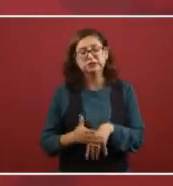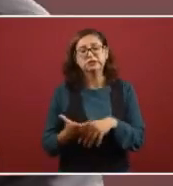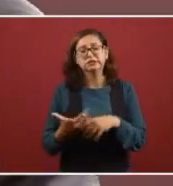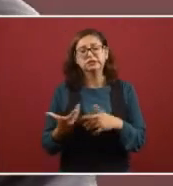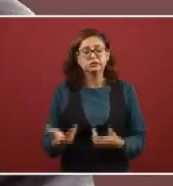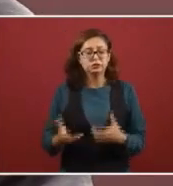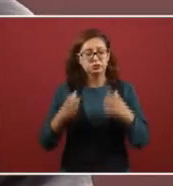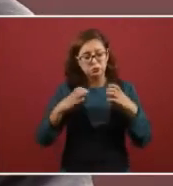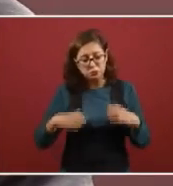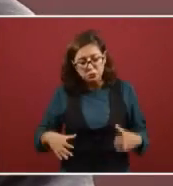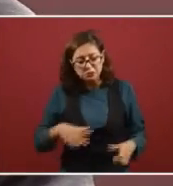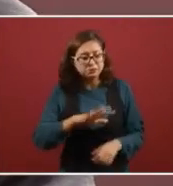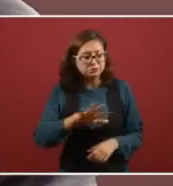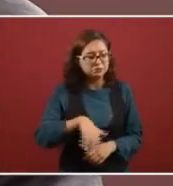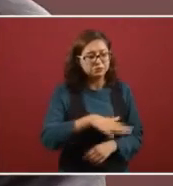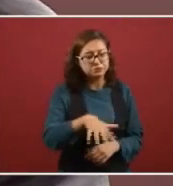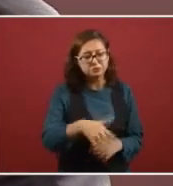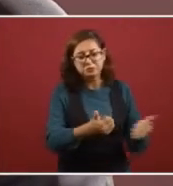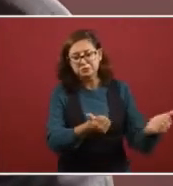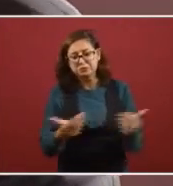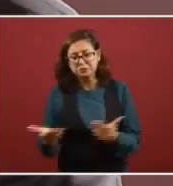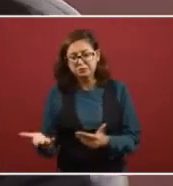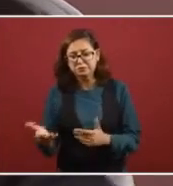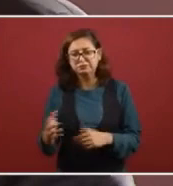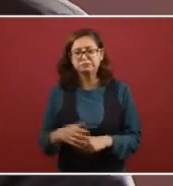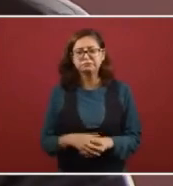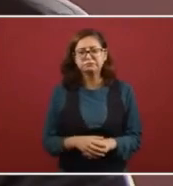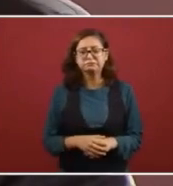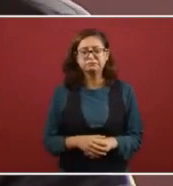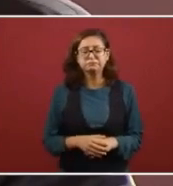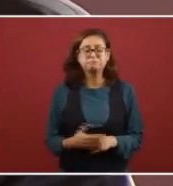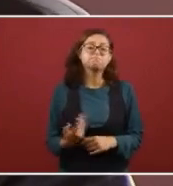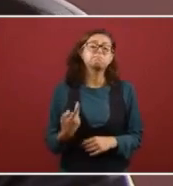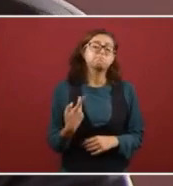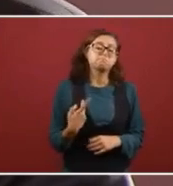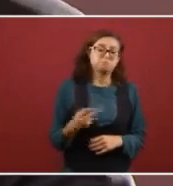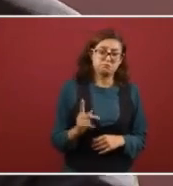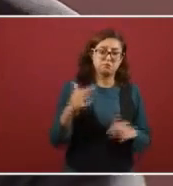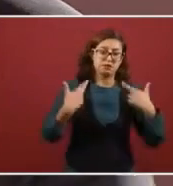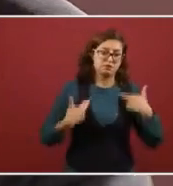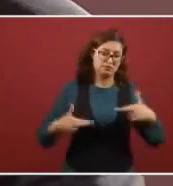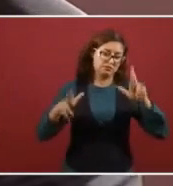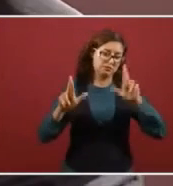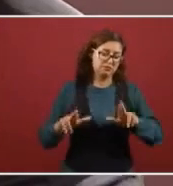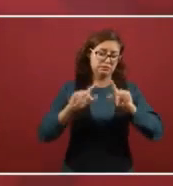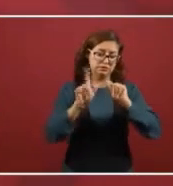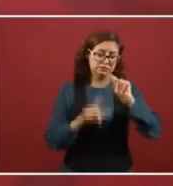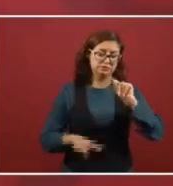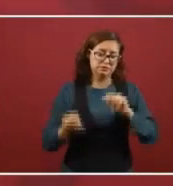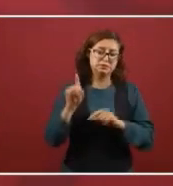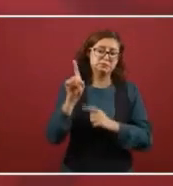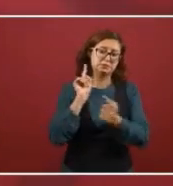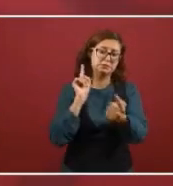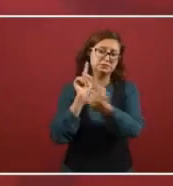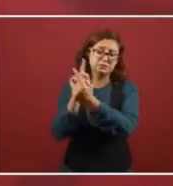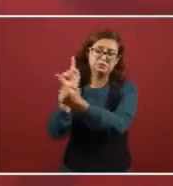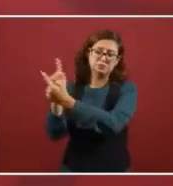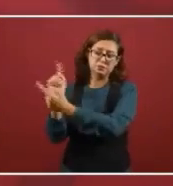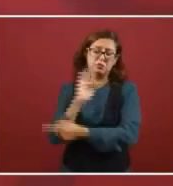news, and they were trying to deal with the bodies of their families. But with 5 I did talk